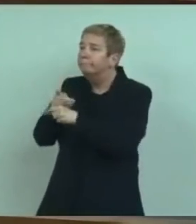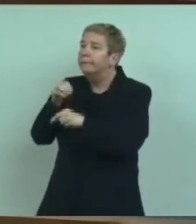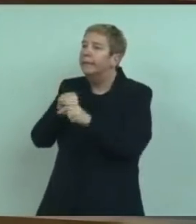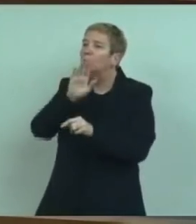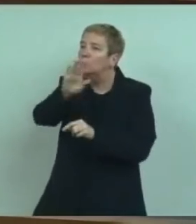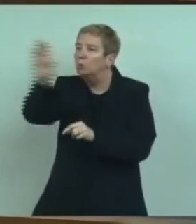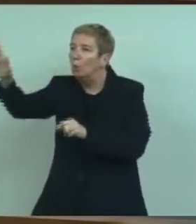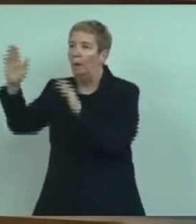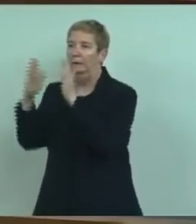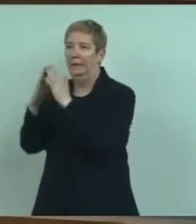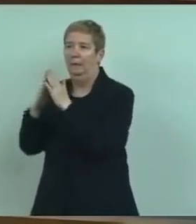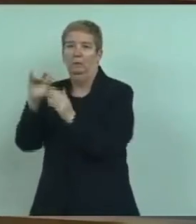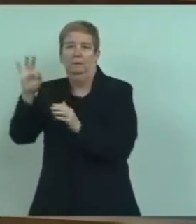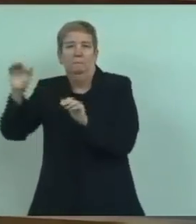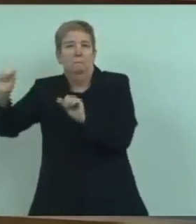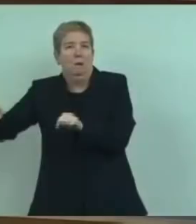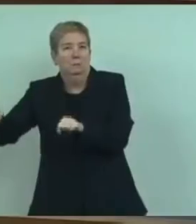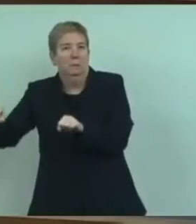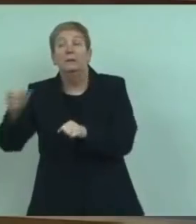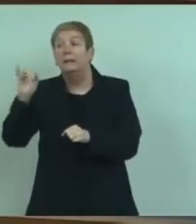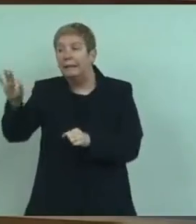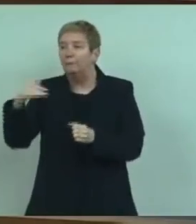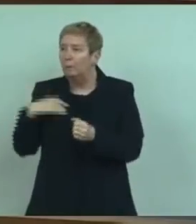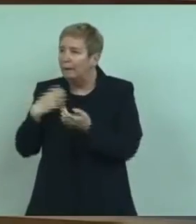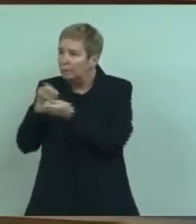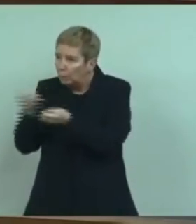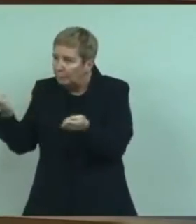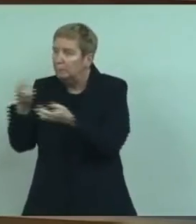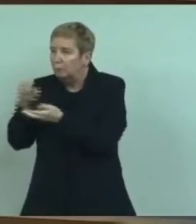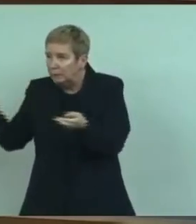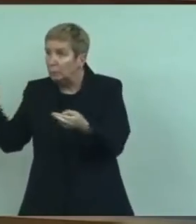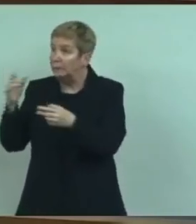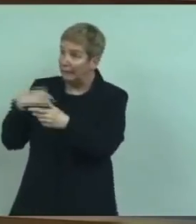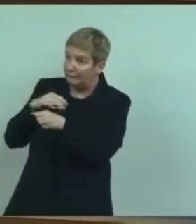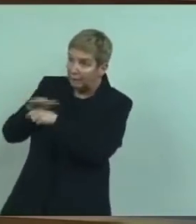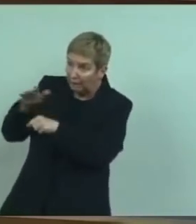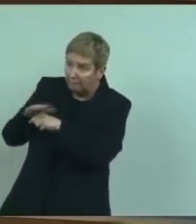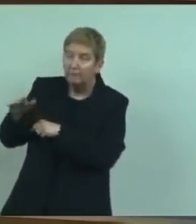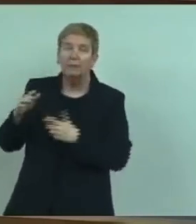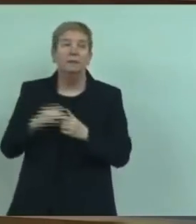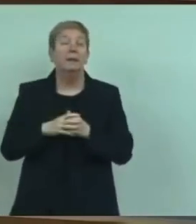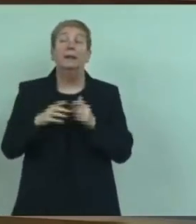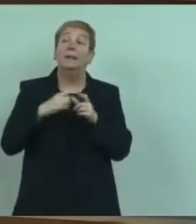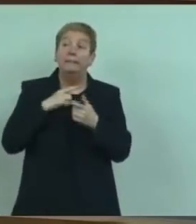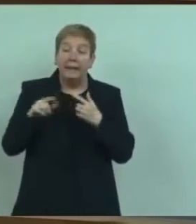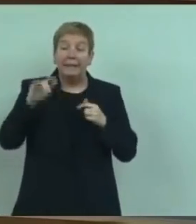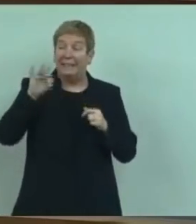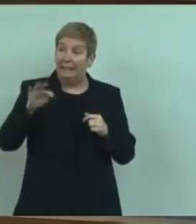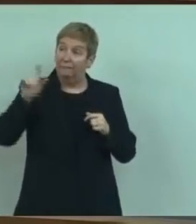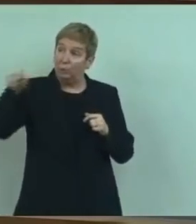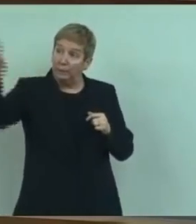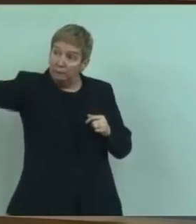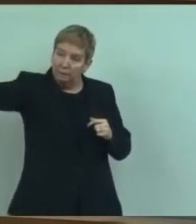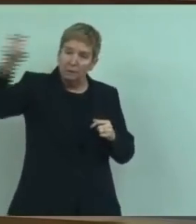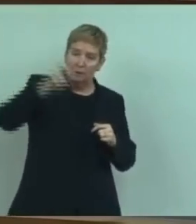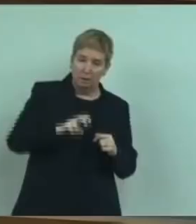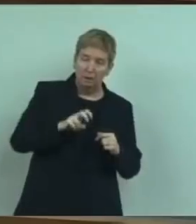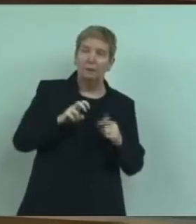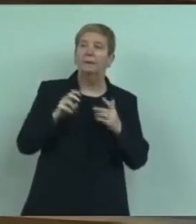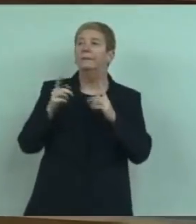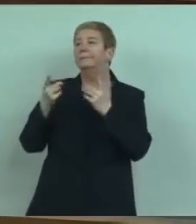possibly can, as long as those resources are adequate. The logistics of transportation and moving people from